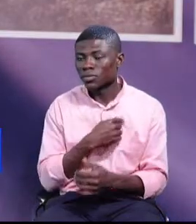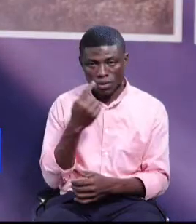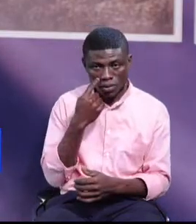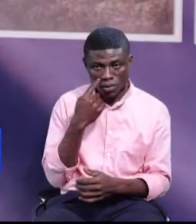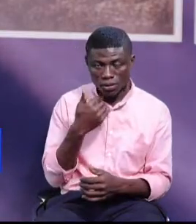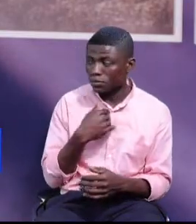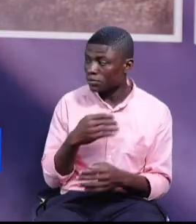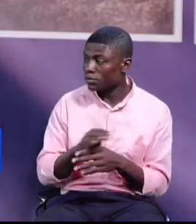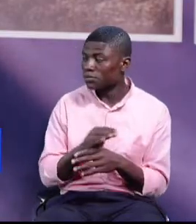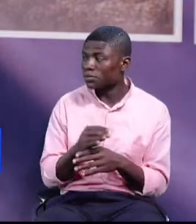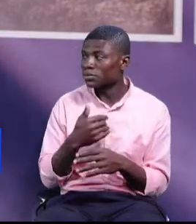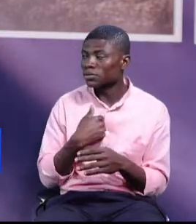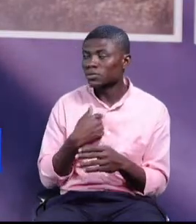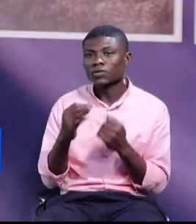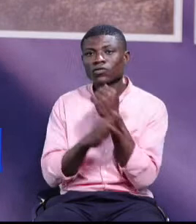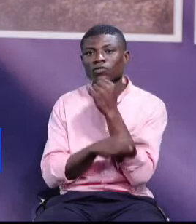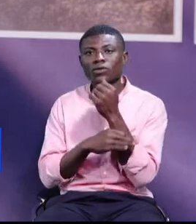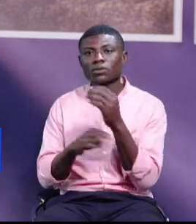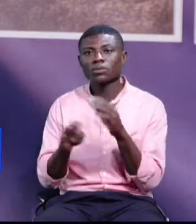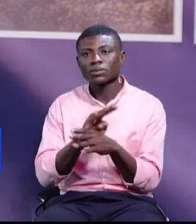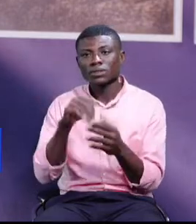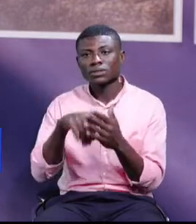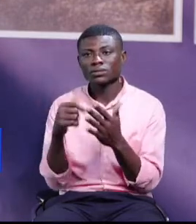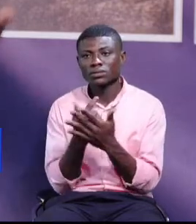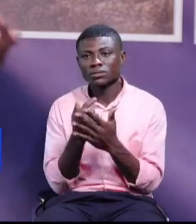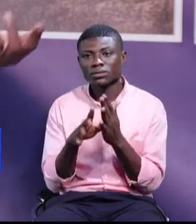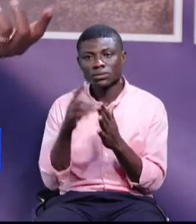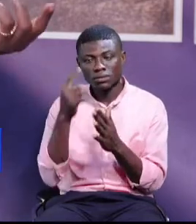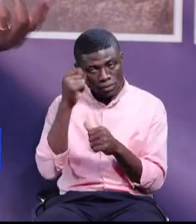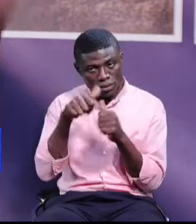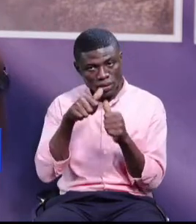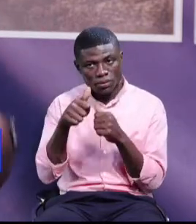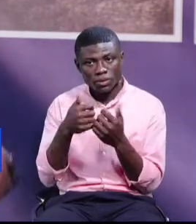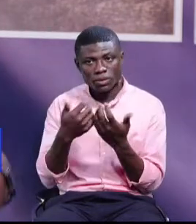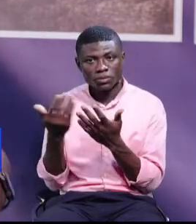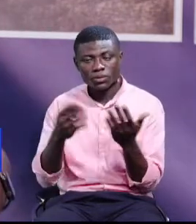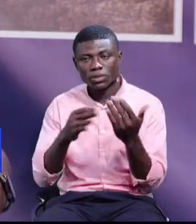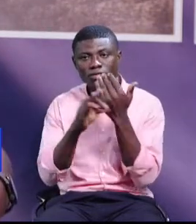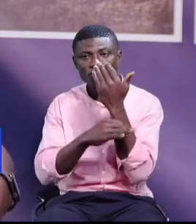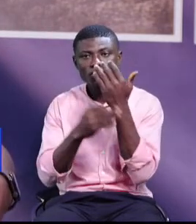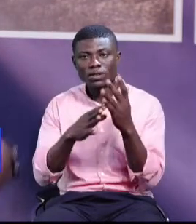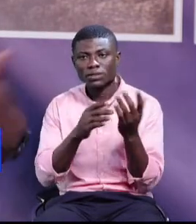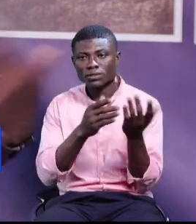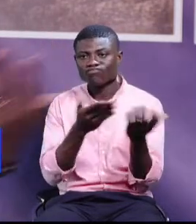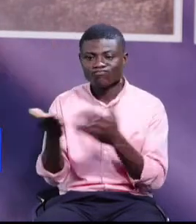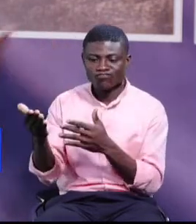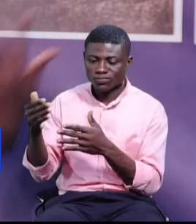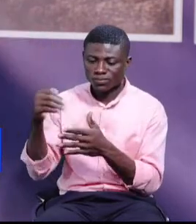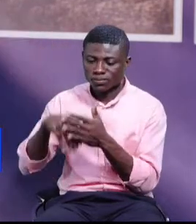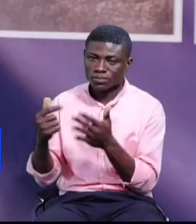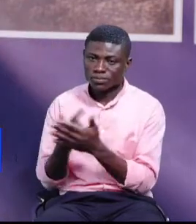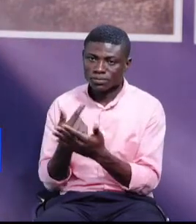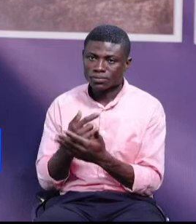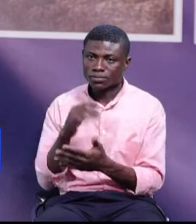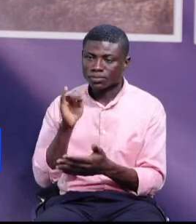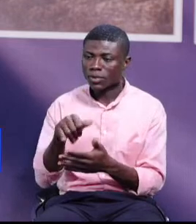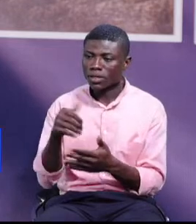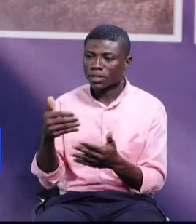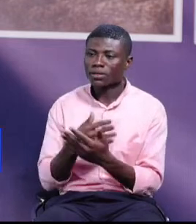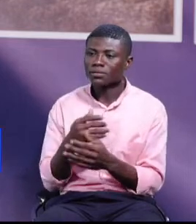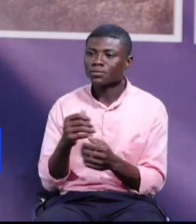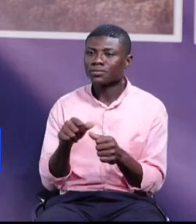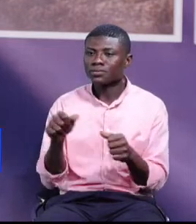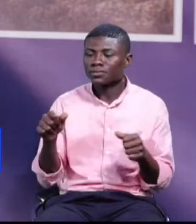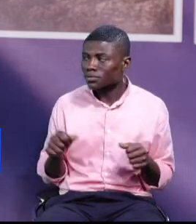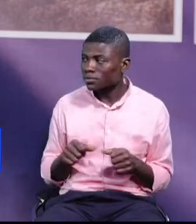have a foreign business, or you have a business in Ghana, and you're thinking about bringing foreigners in. Okay. That's a new area.